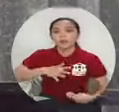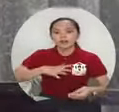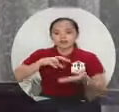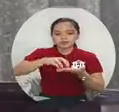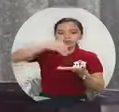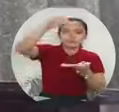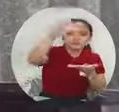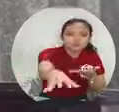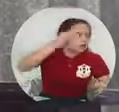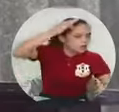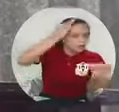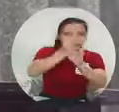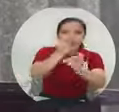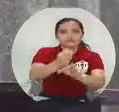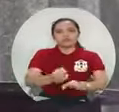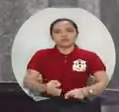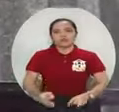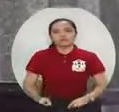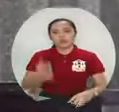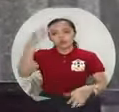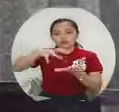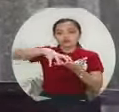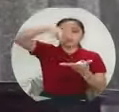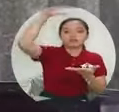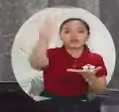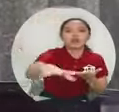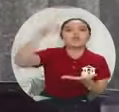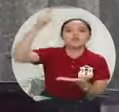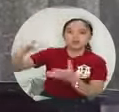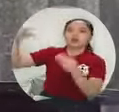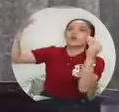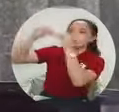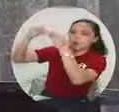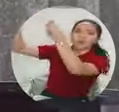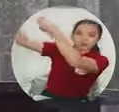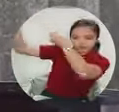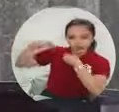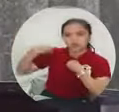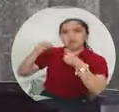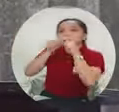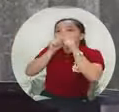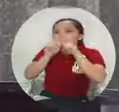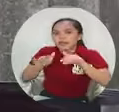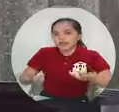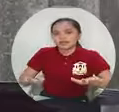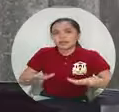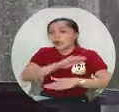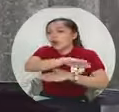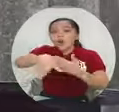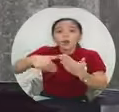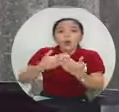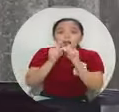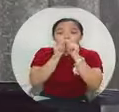God. He is going to give it to you because everything we need actually comes from him.